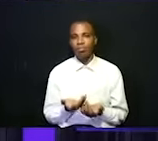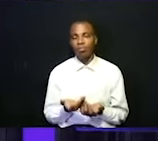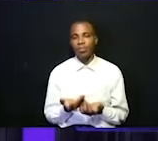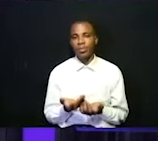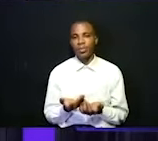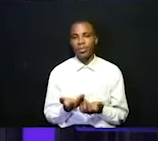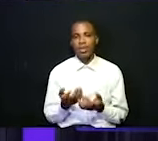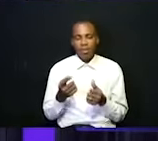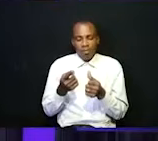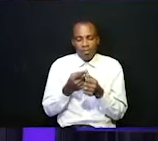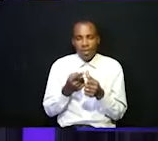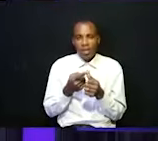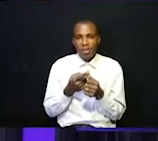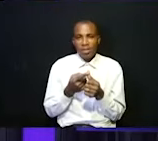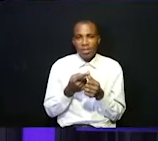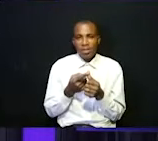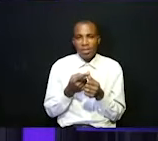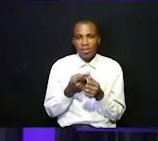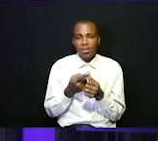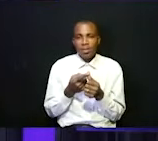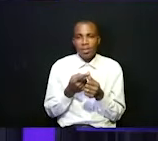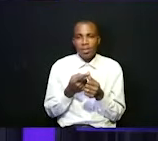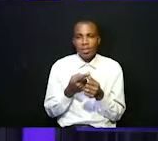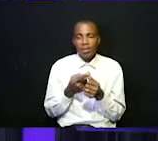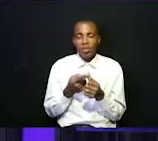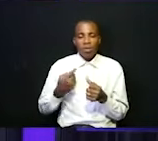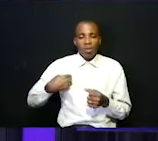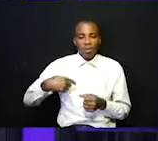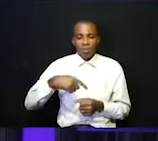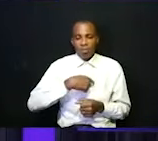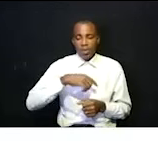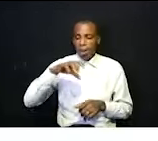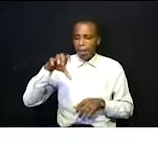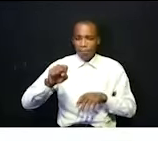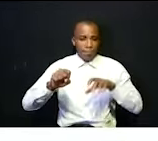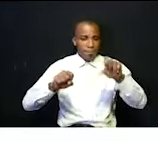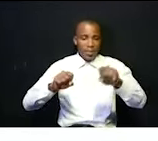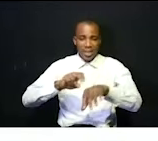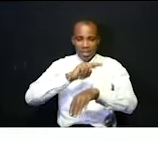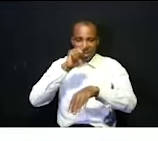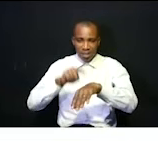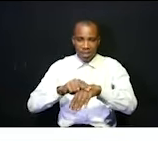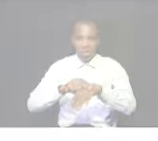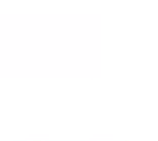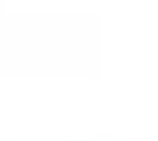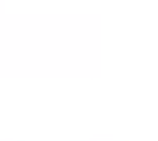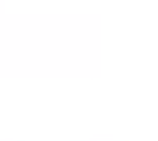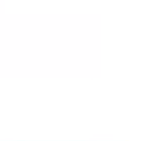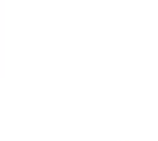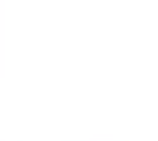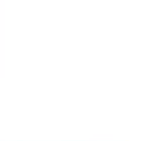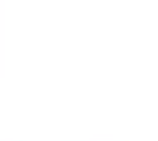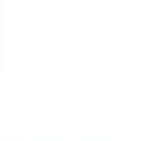But let me start by saying this. That the Possessing the Nations agenda enjoins us to teach our